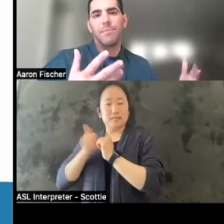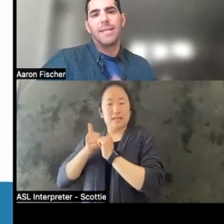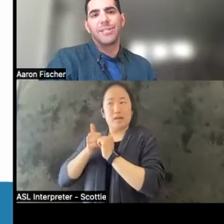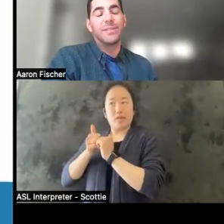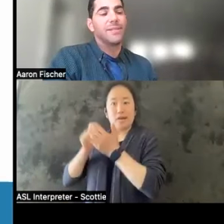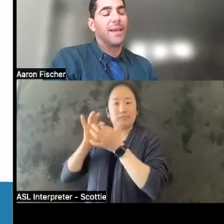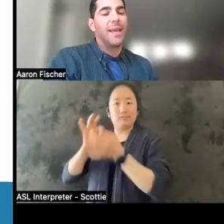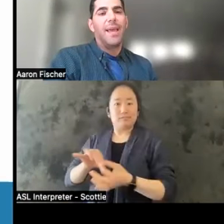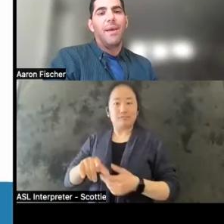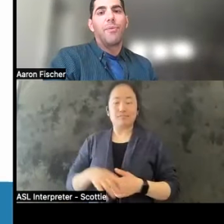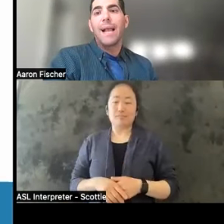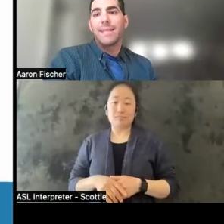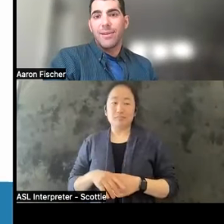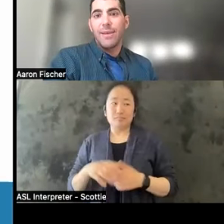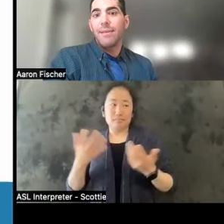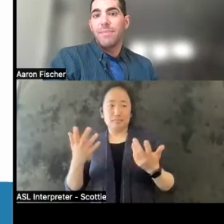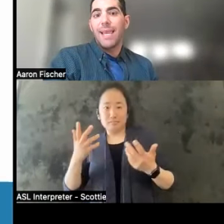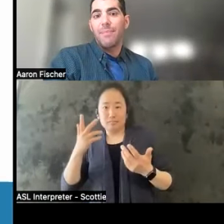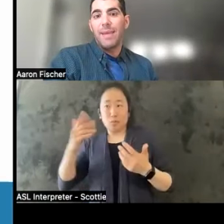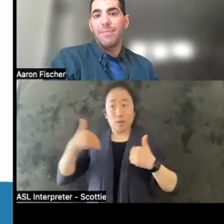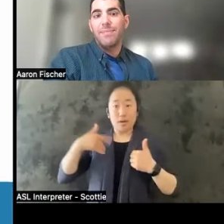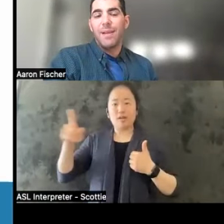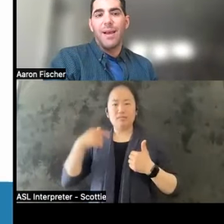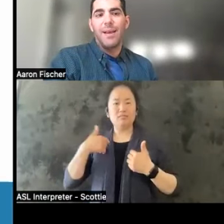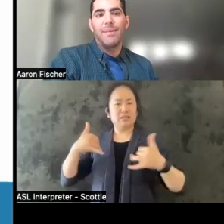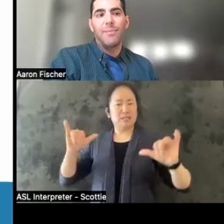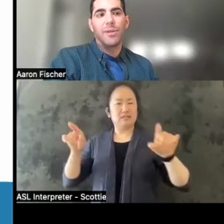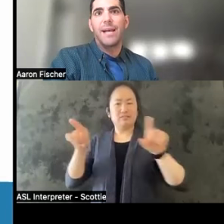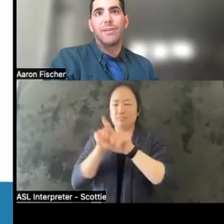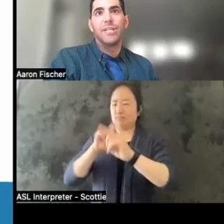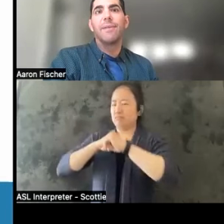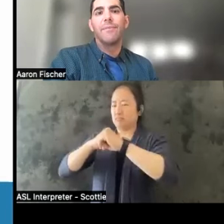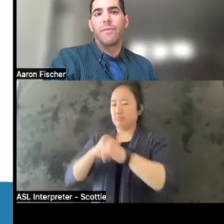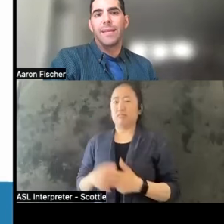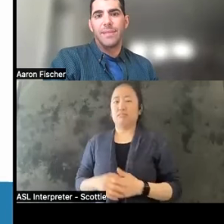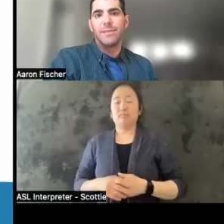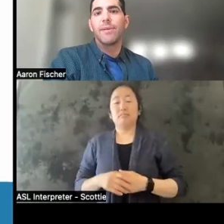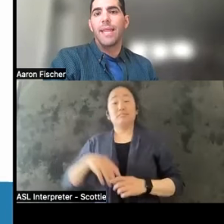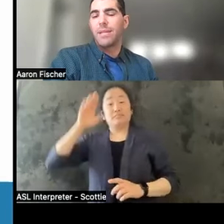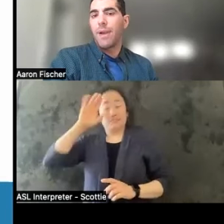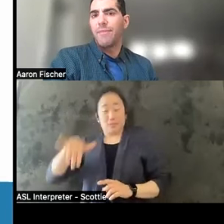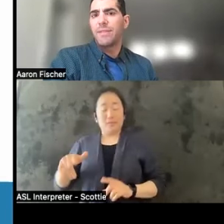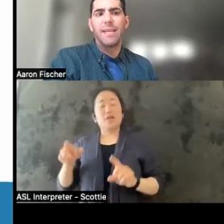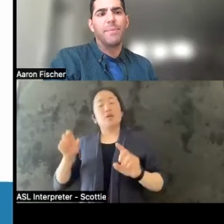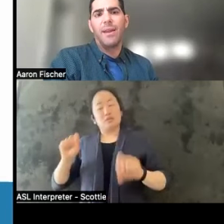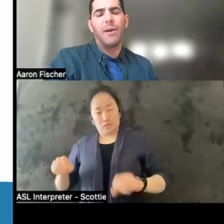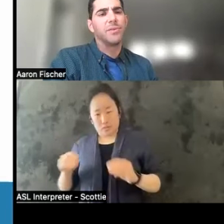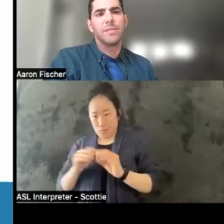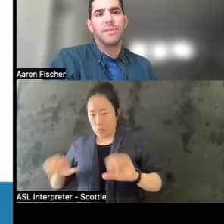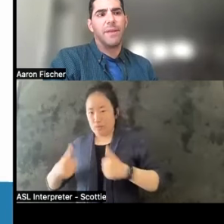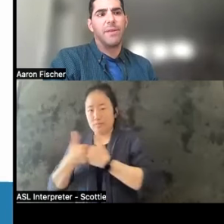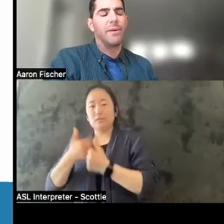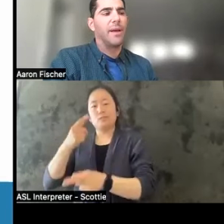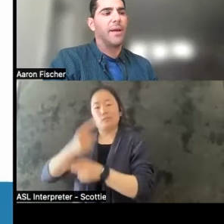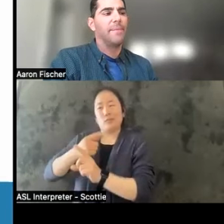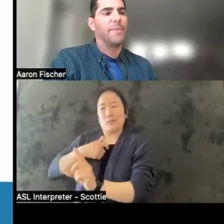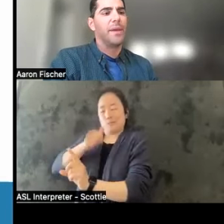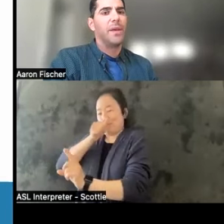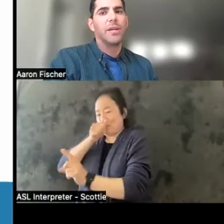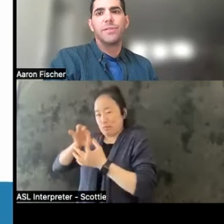those same protections. Practically, they can be more challenging for reasons related to privacy and all sorts of